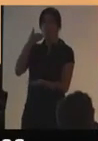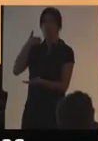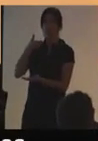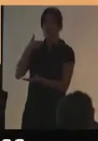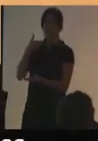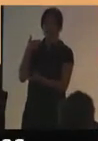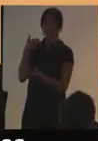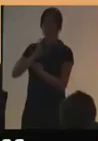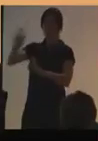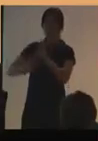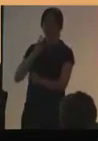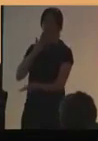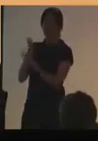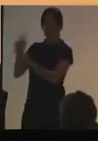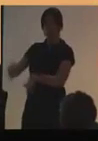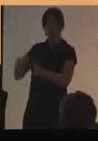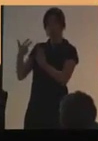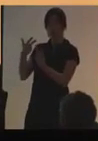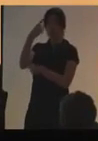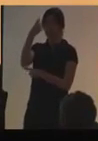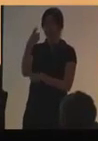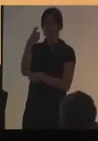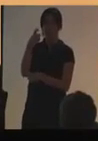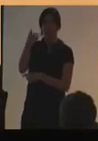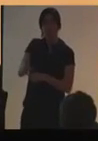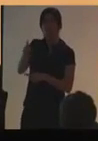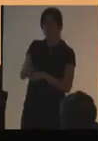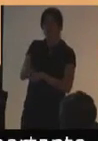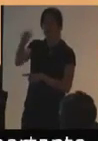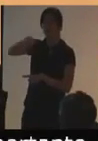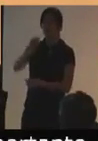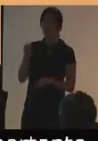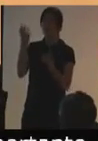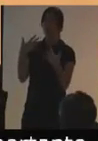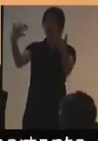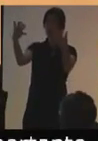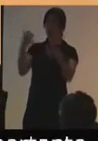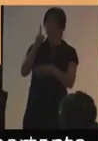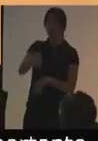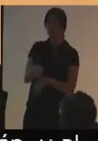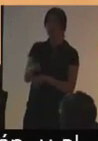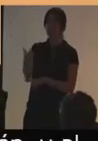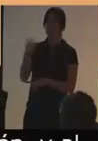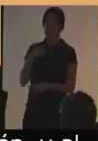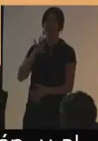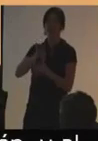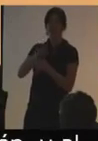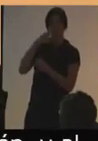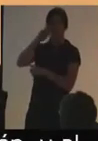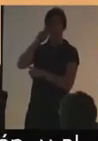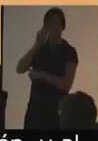two announcements. I have requested the organizers'